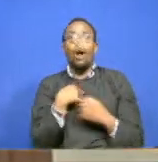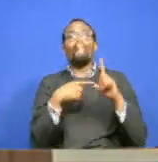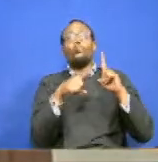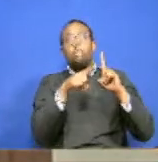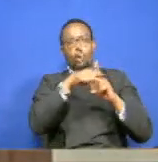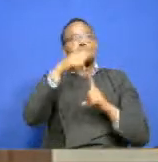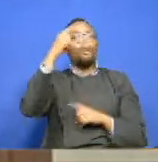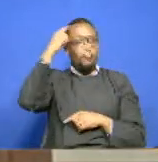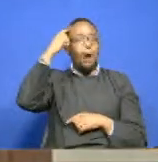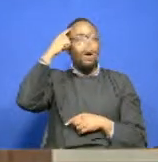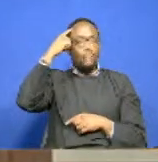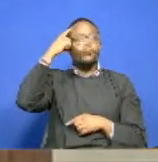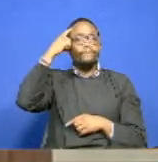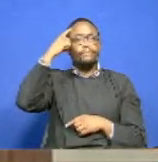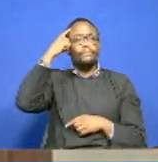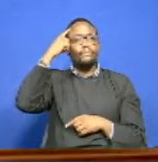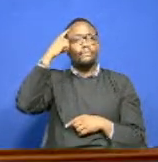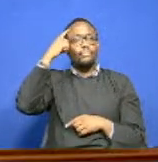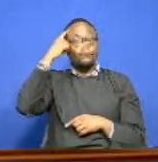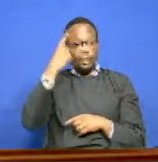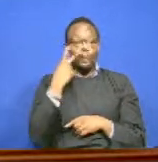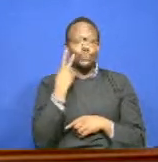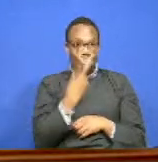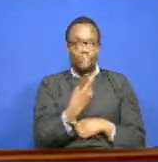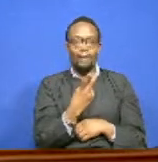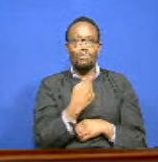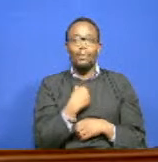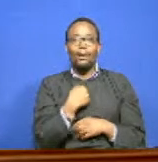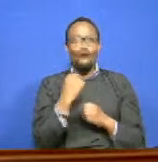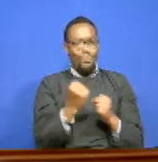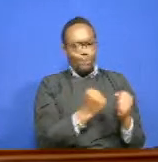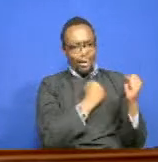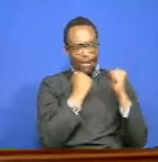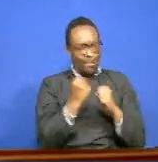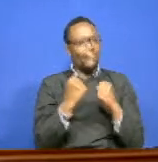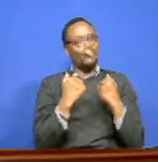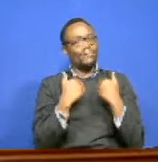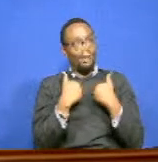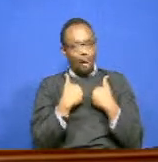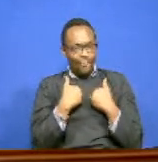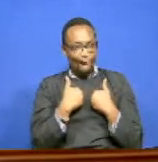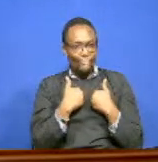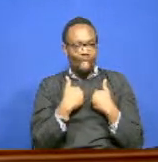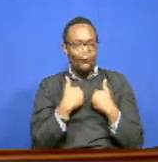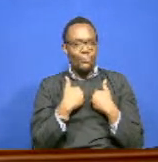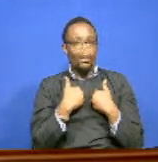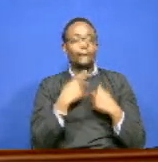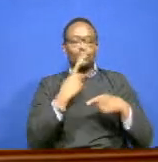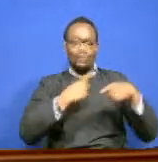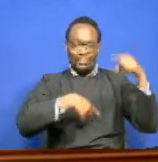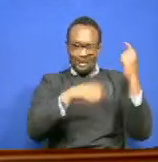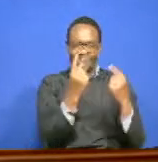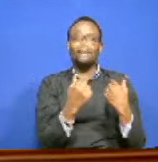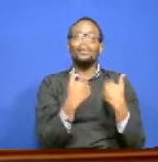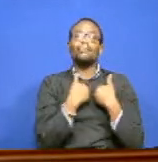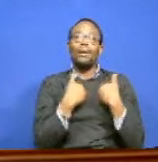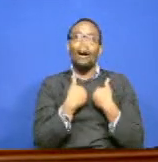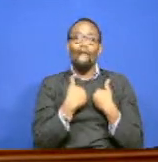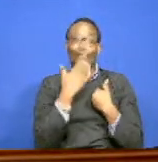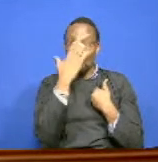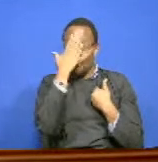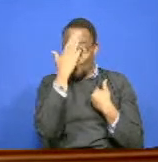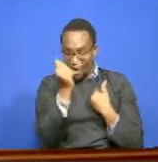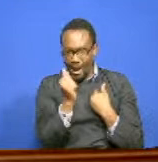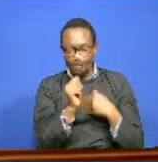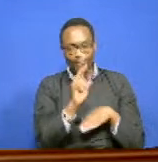thinking, which produced energy, positive energy, and it produced success in their work because they